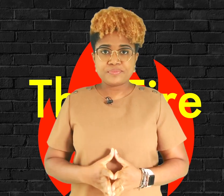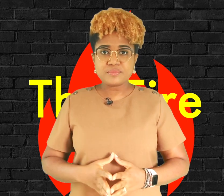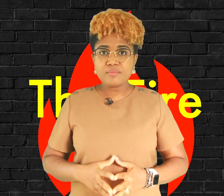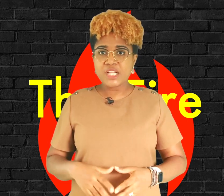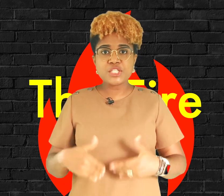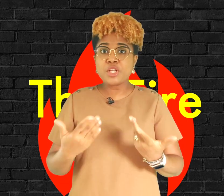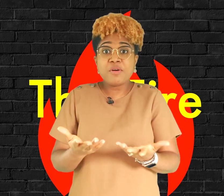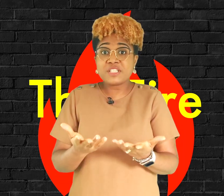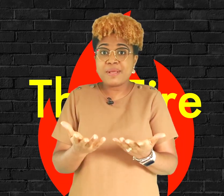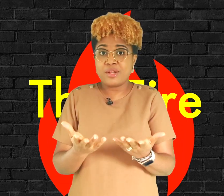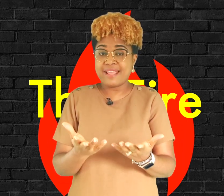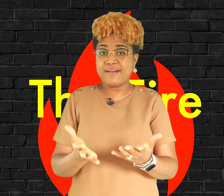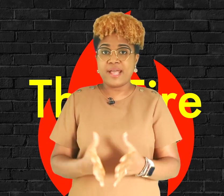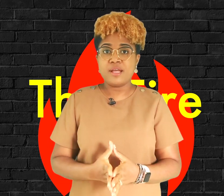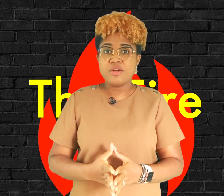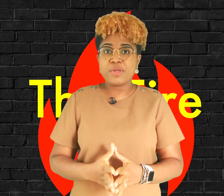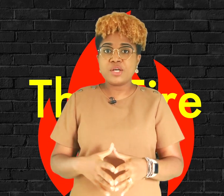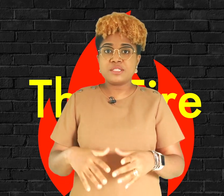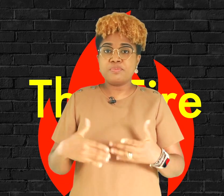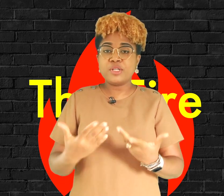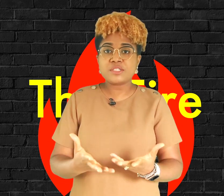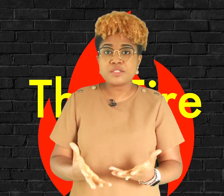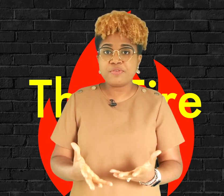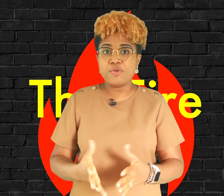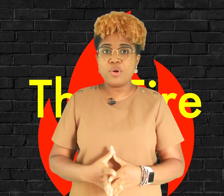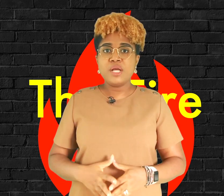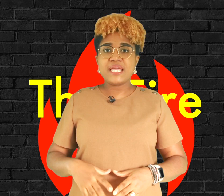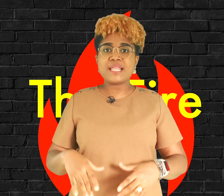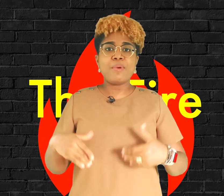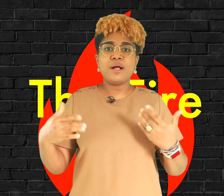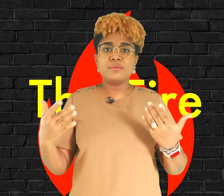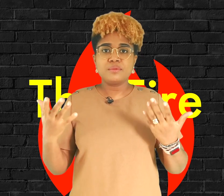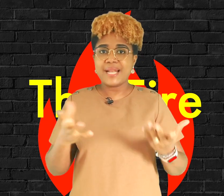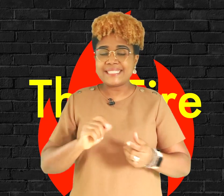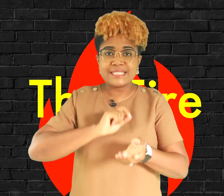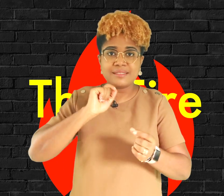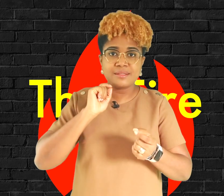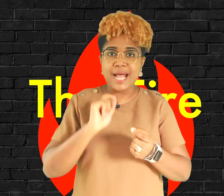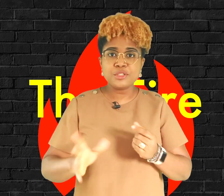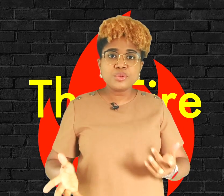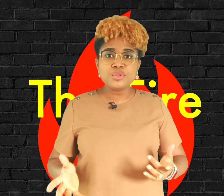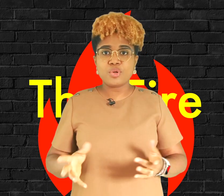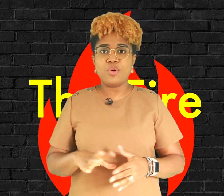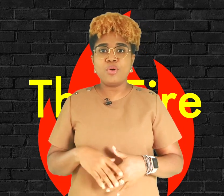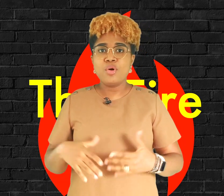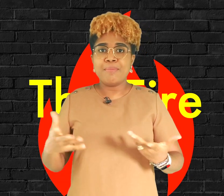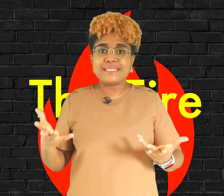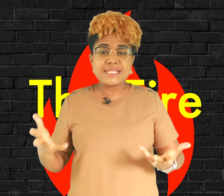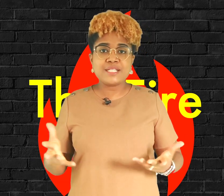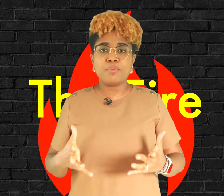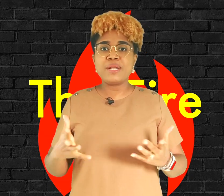fire. Some of us may not like fire because it's burnt us before, either while lighting candles